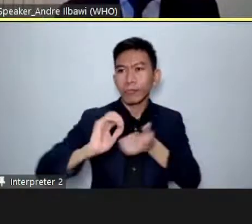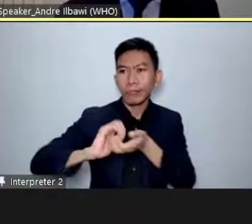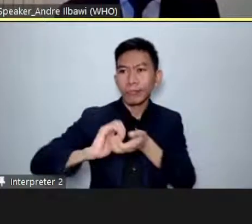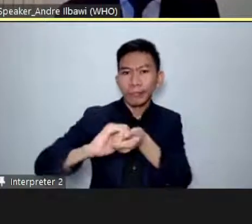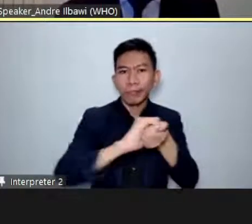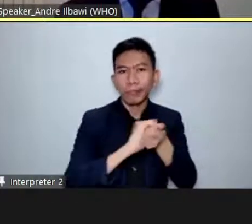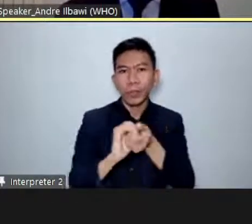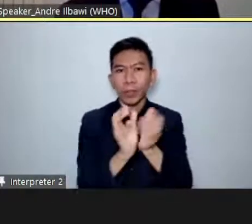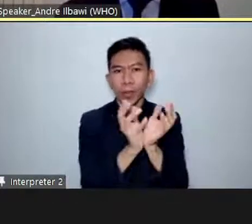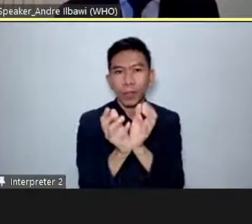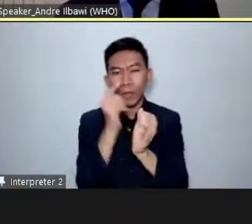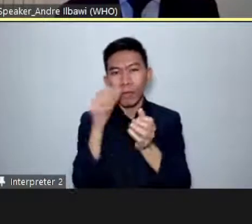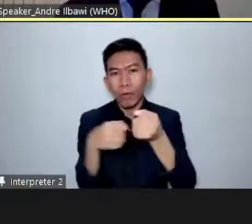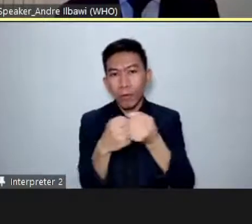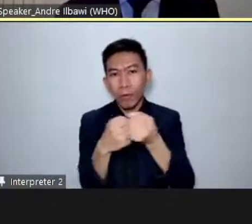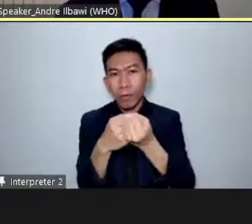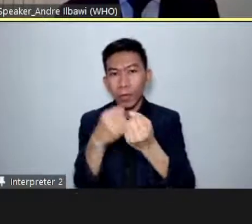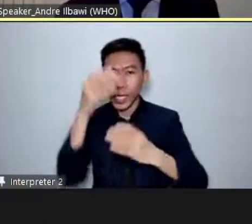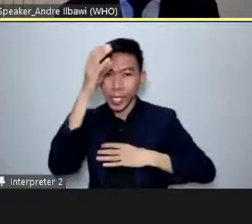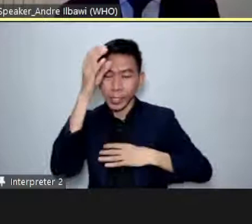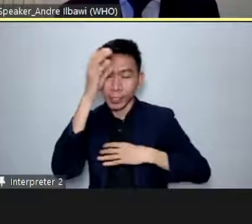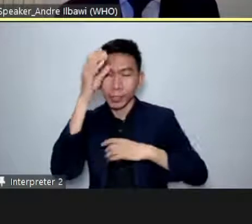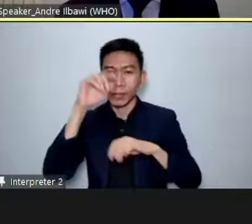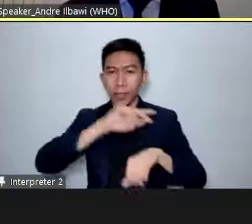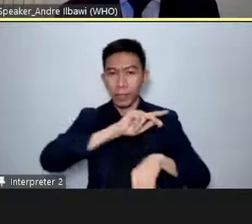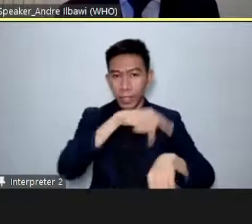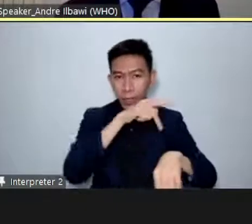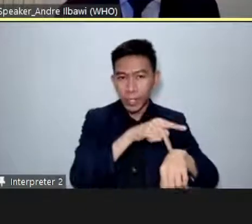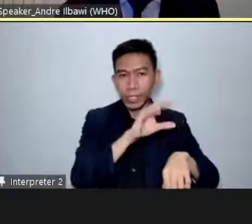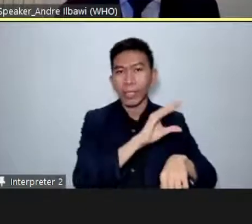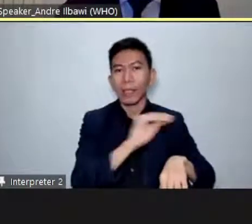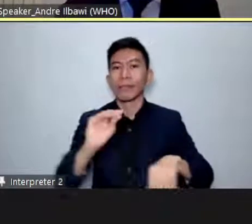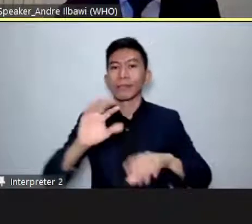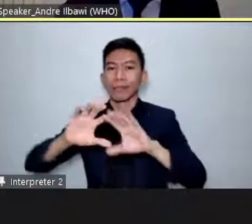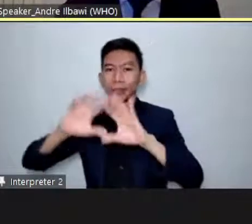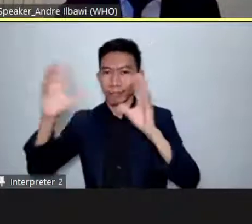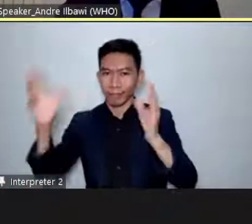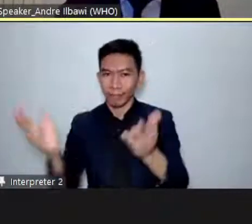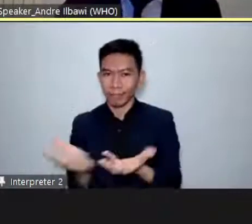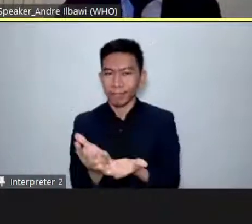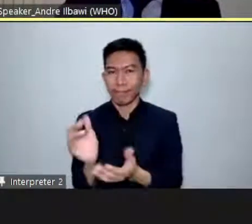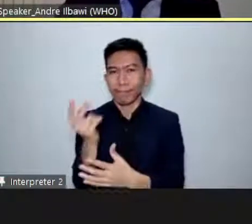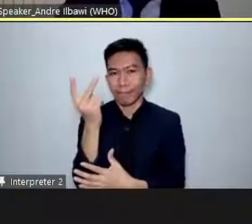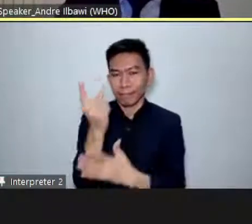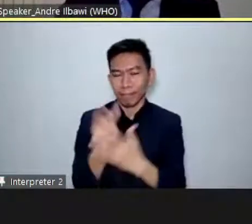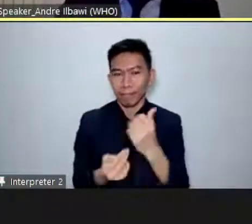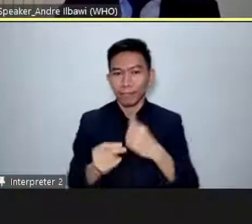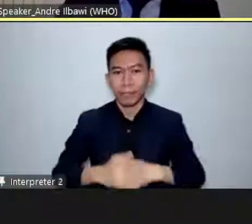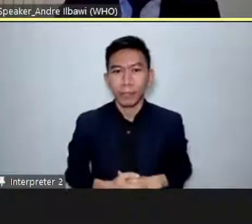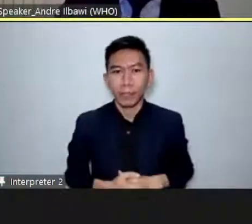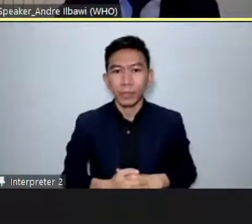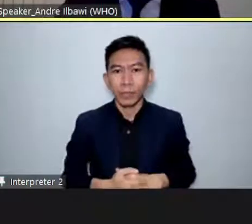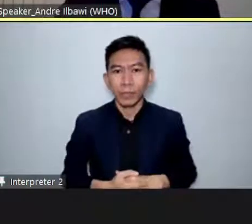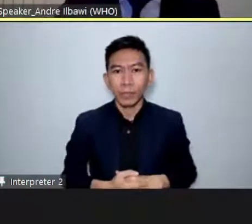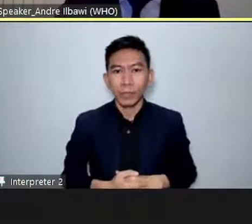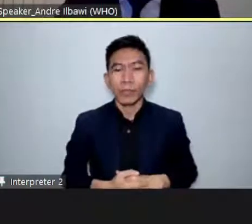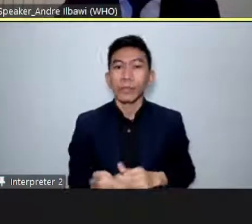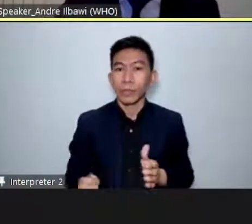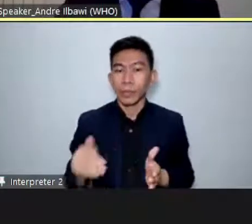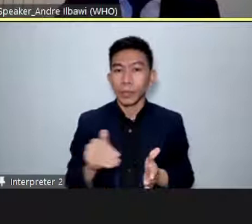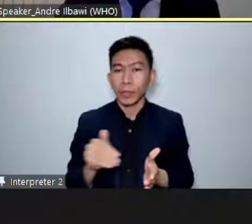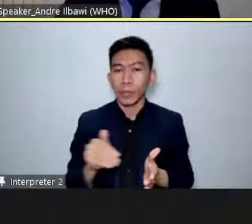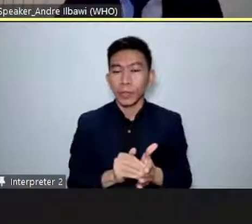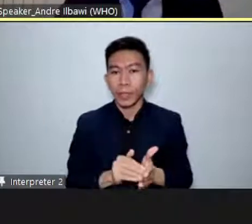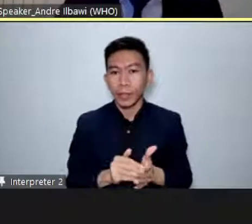cancer patients not only in the Philippines, but globally? In order to do so, I'd just again like to thank the